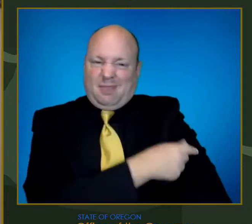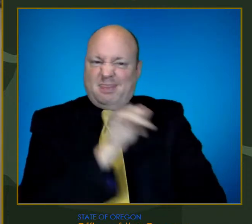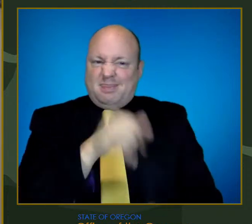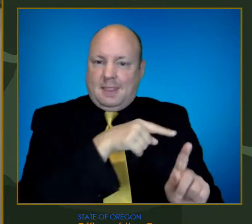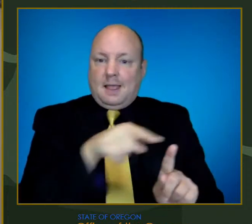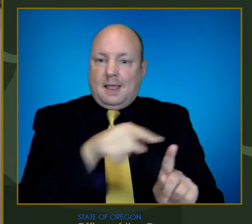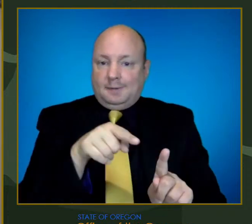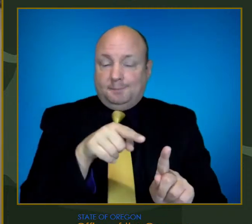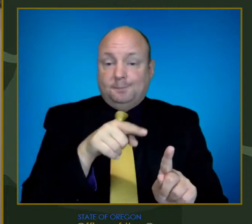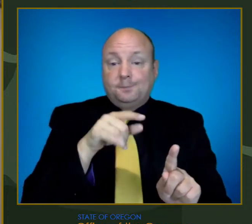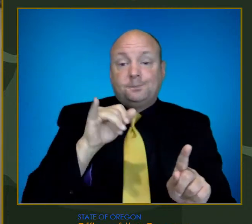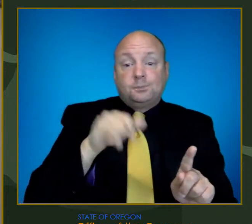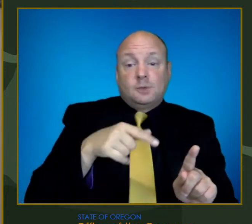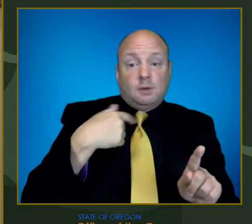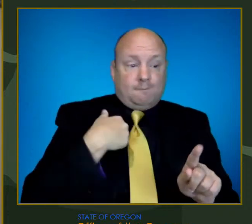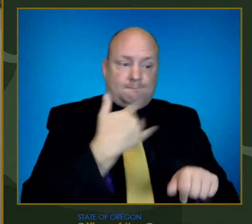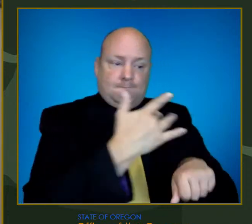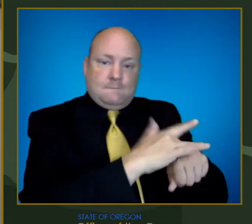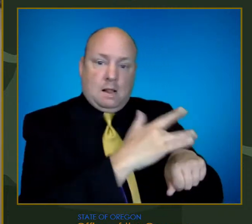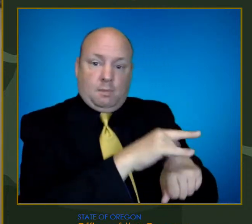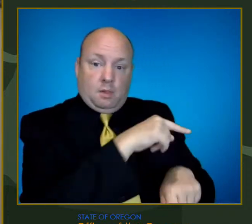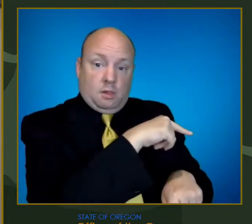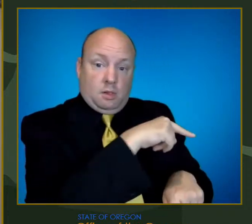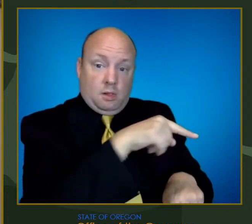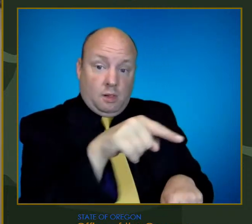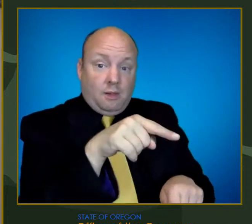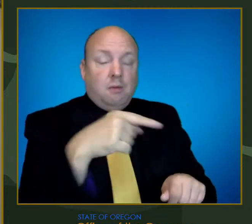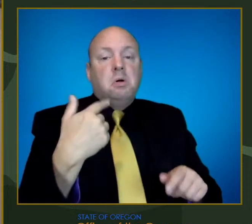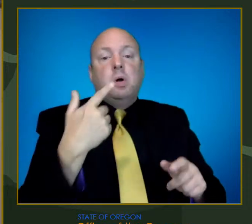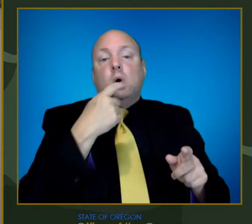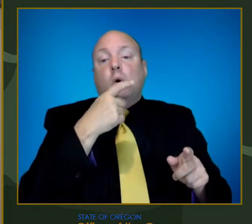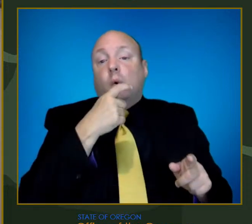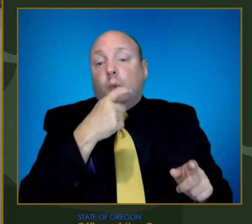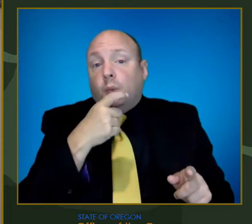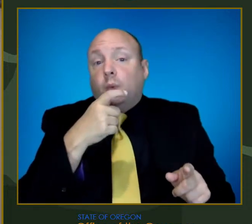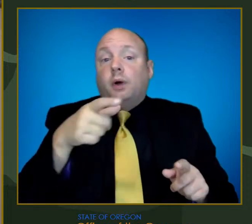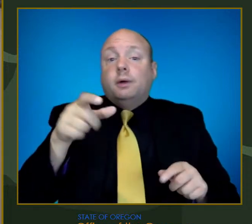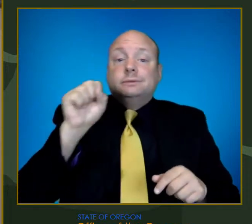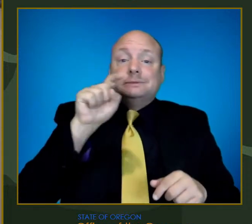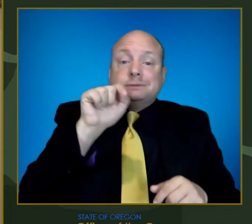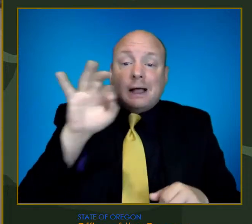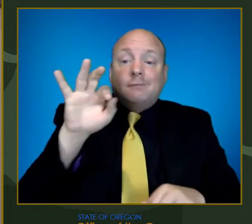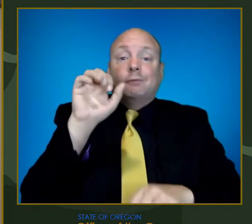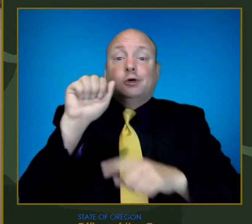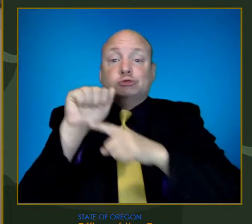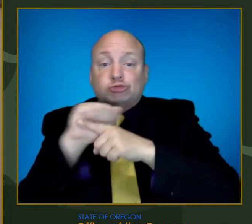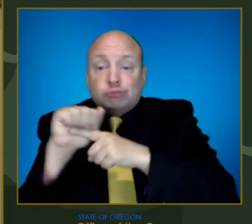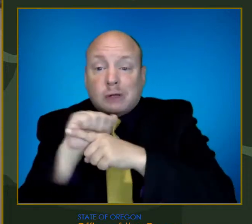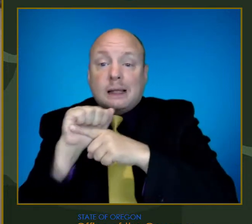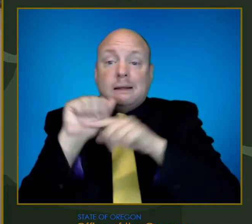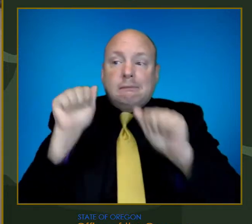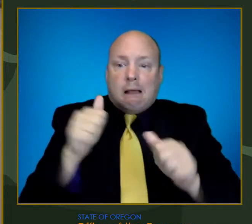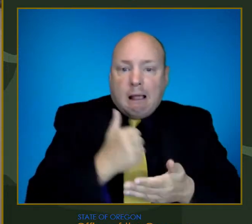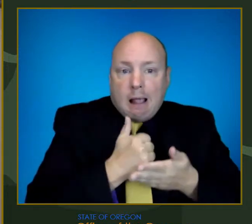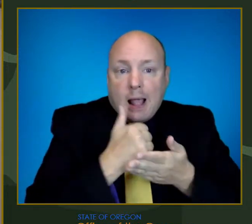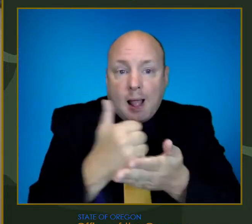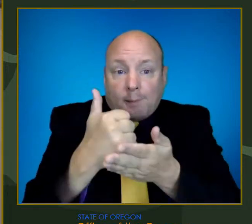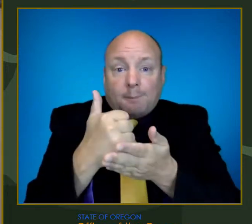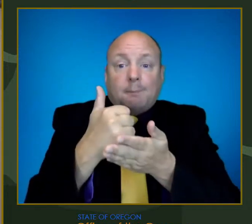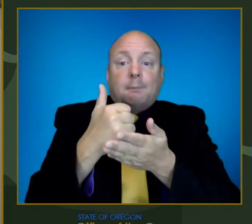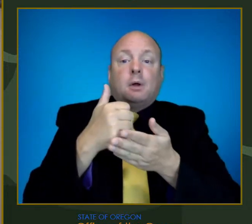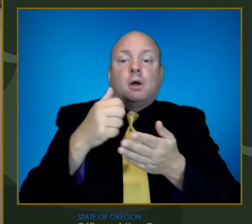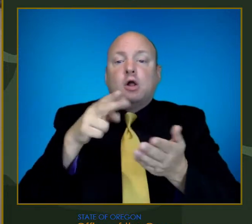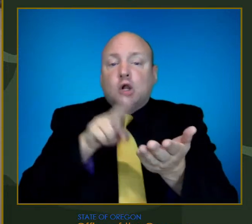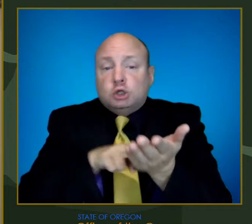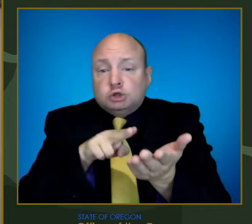having enough trained healthcare professionals to treat patients. Our nurses, doctors,